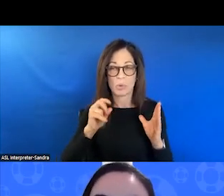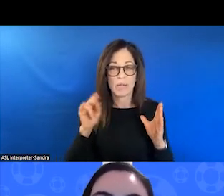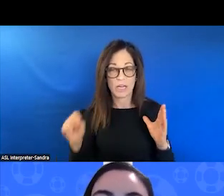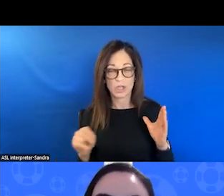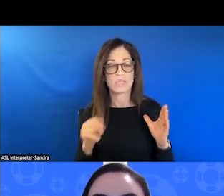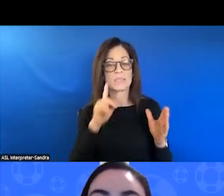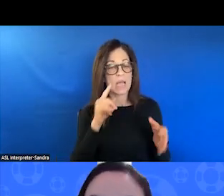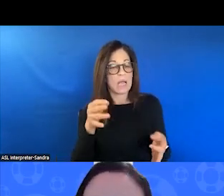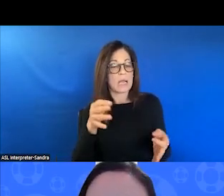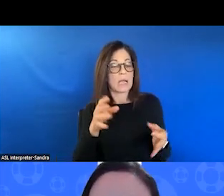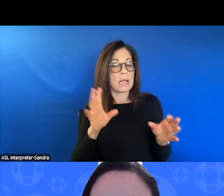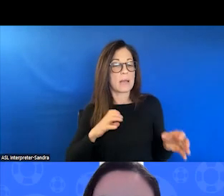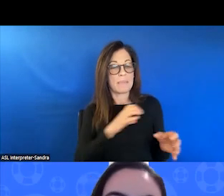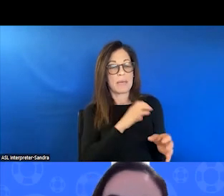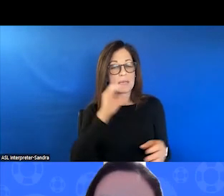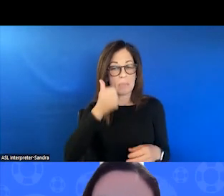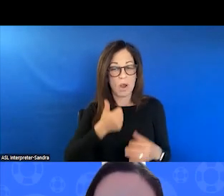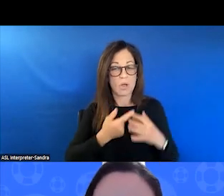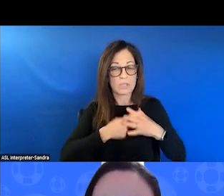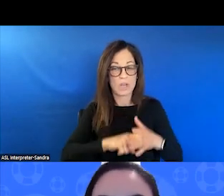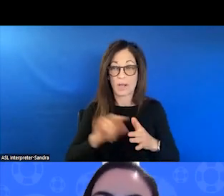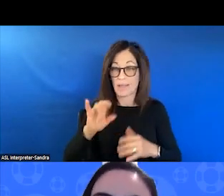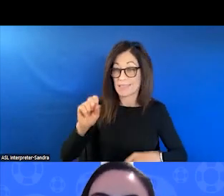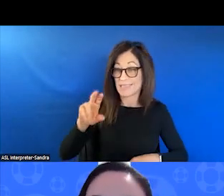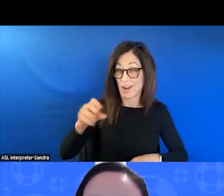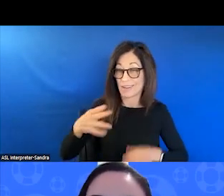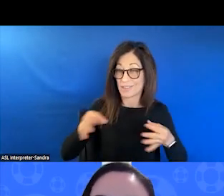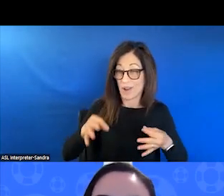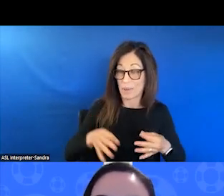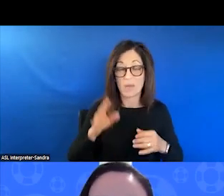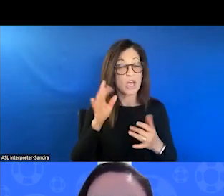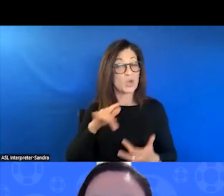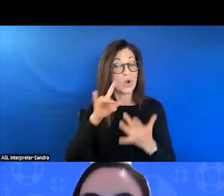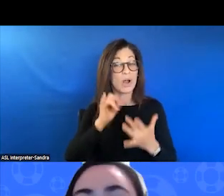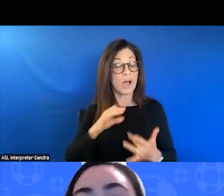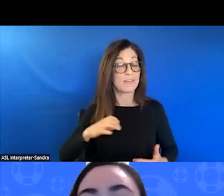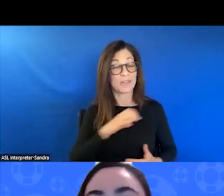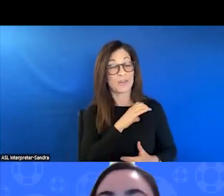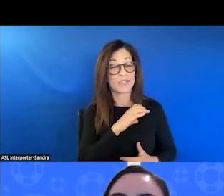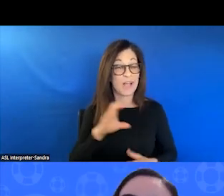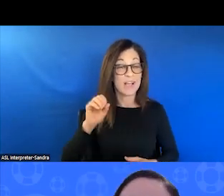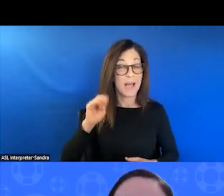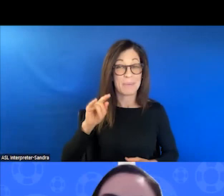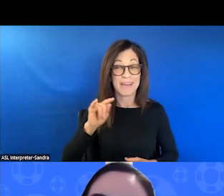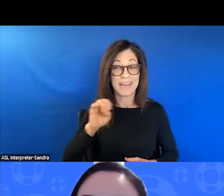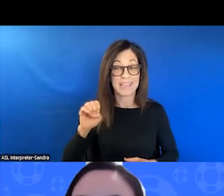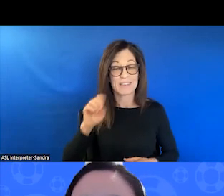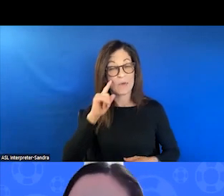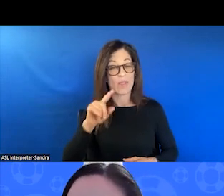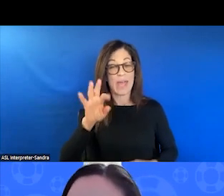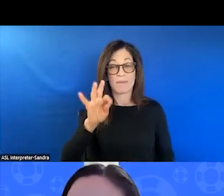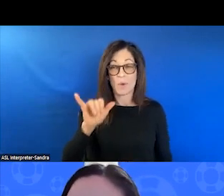tomorrow, kicking off, as Sarah had described it to me, the tour of congressional committees on the FY23